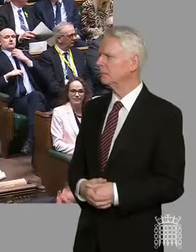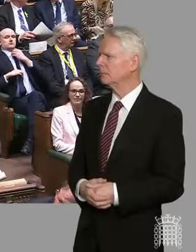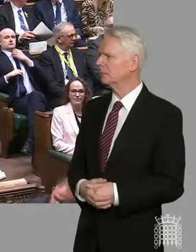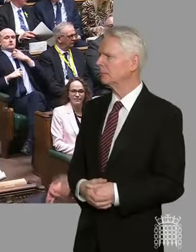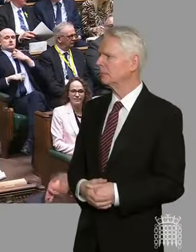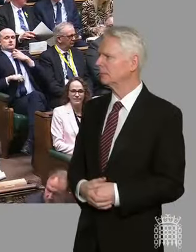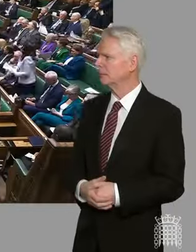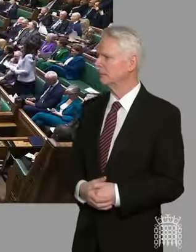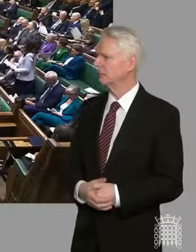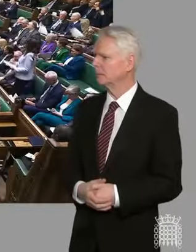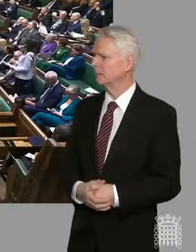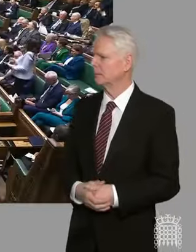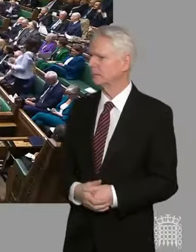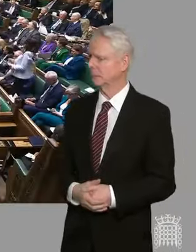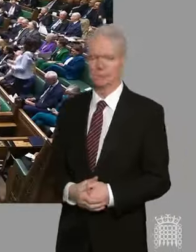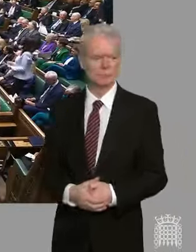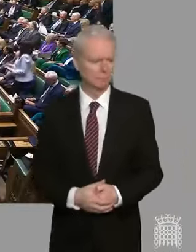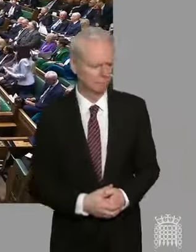Number one, Mr. Speaker.